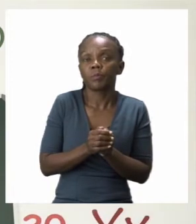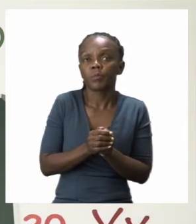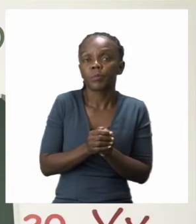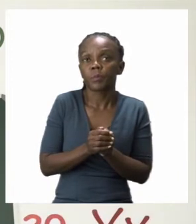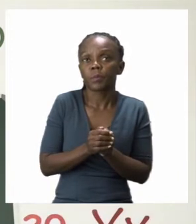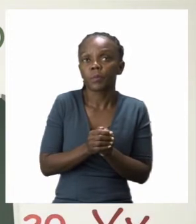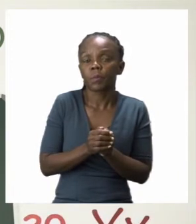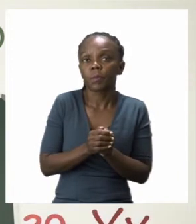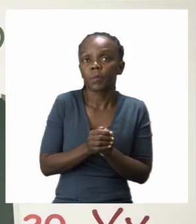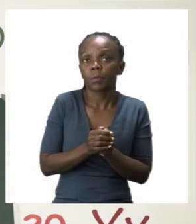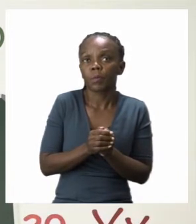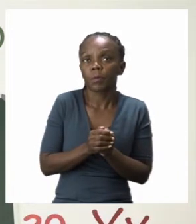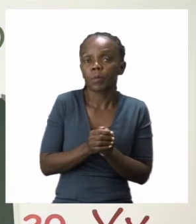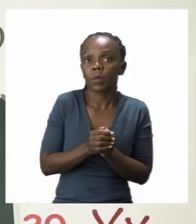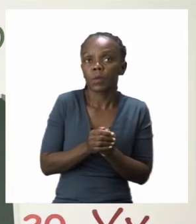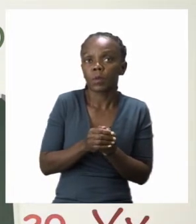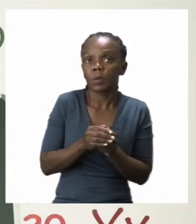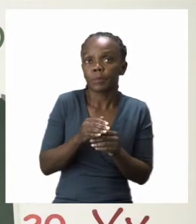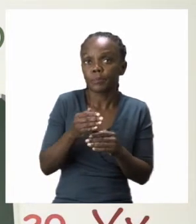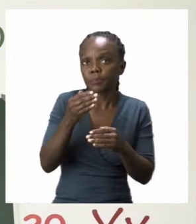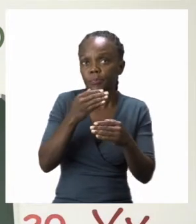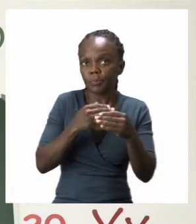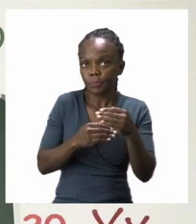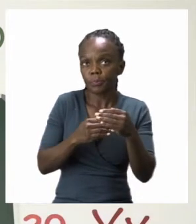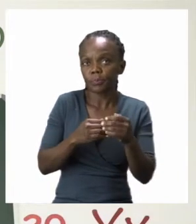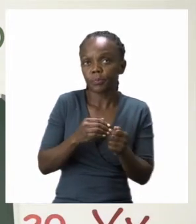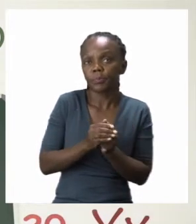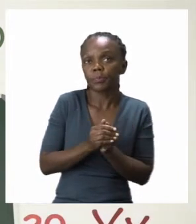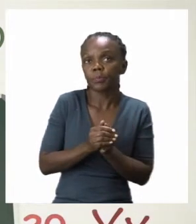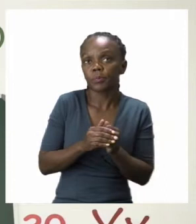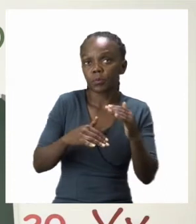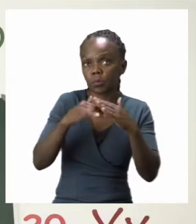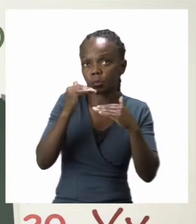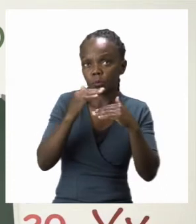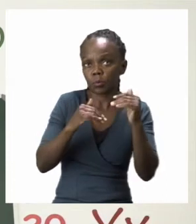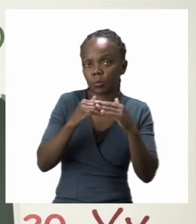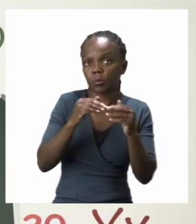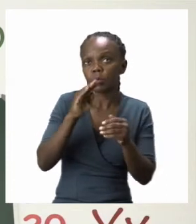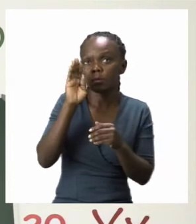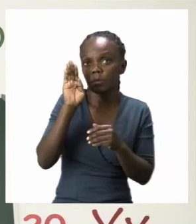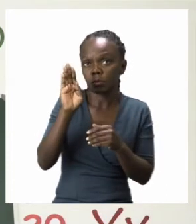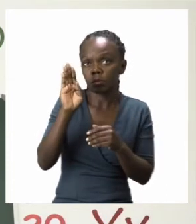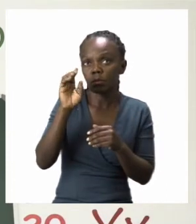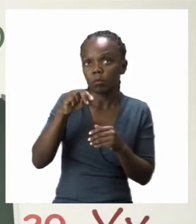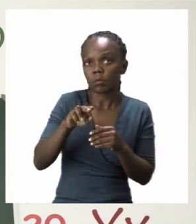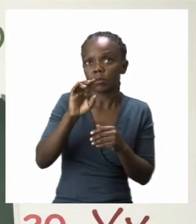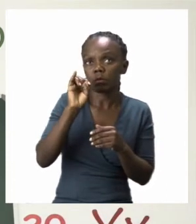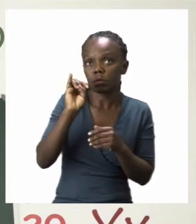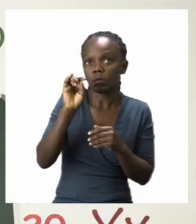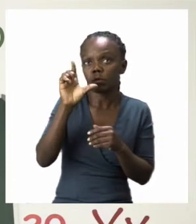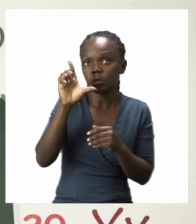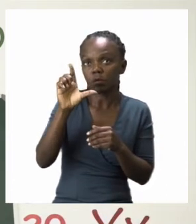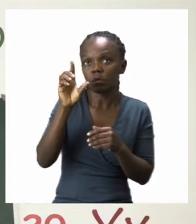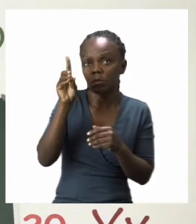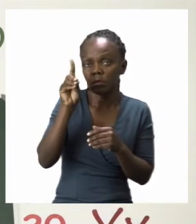our word build. Now as you can see, it's been scrambled up, so it's our job to put it in its